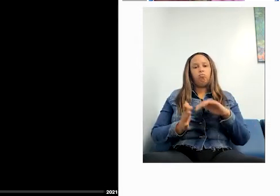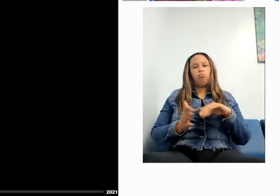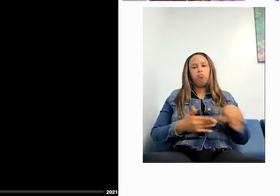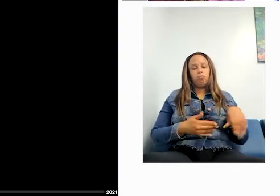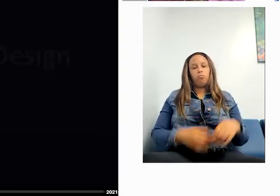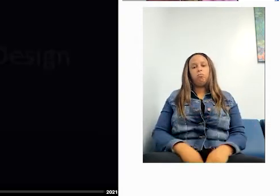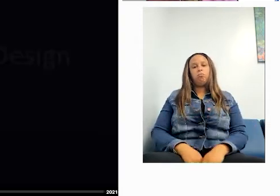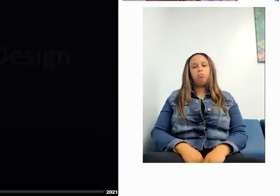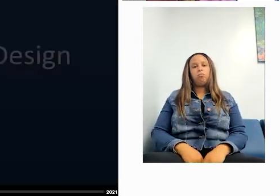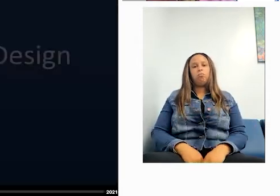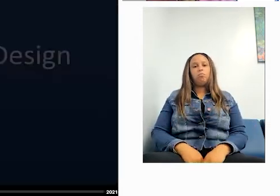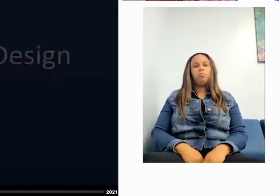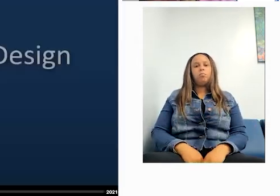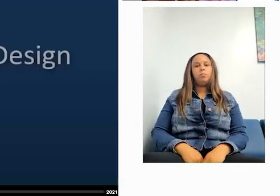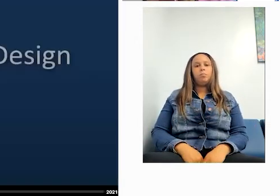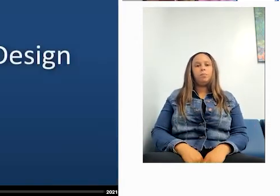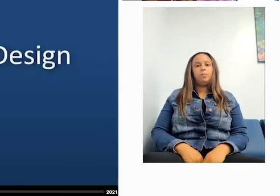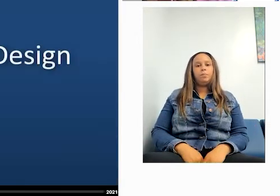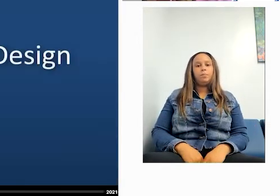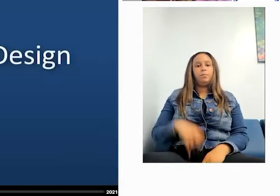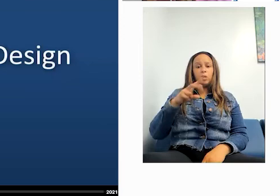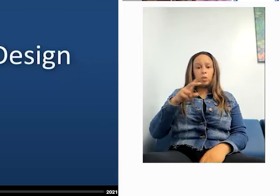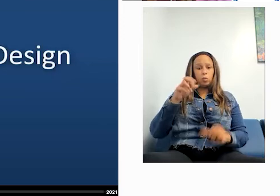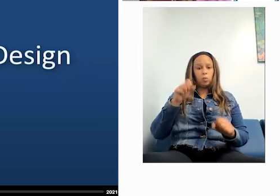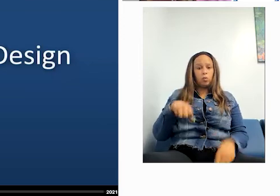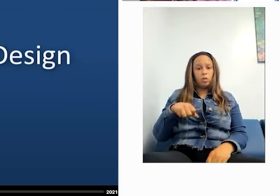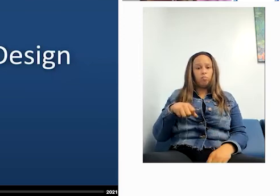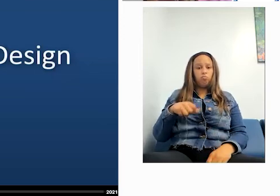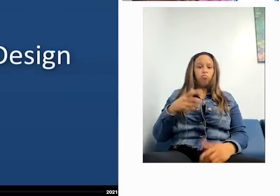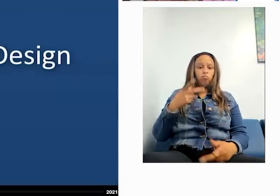mobility. Can everybody hear?